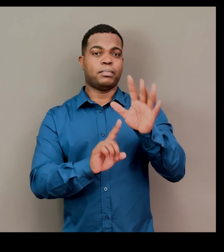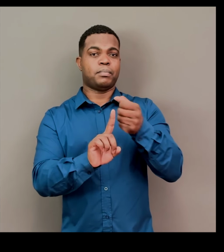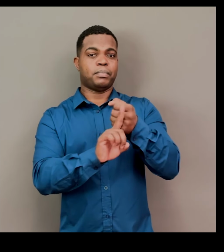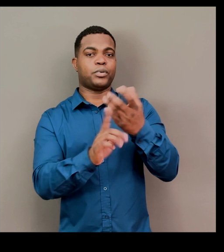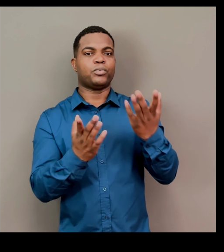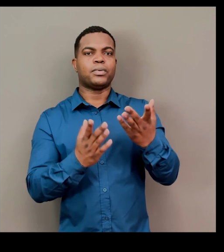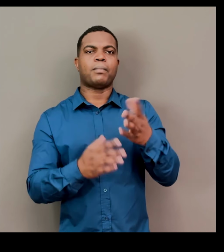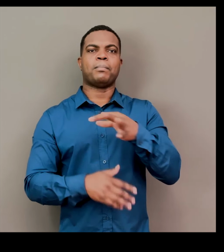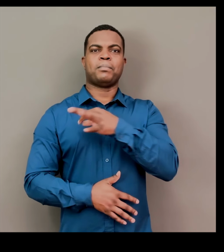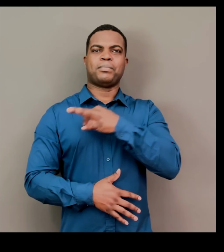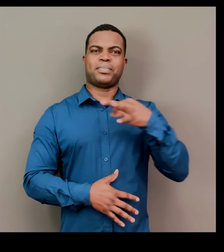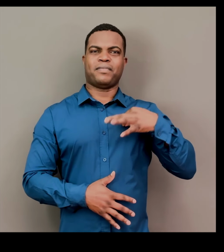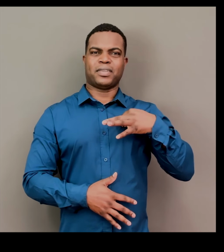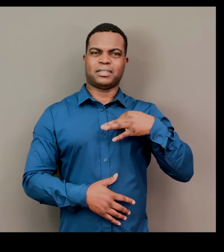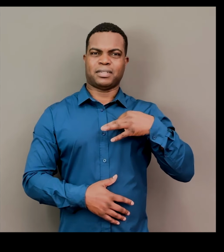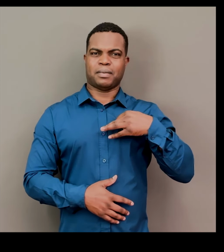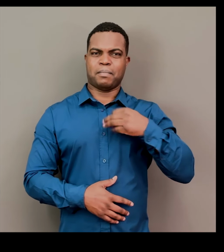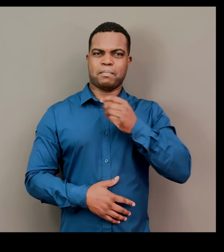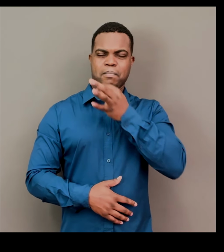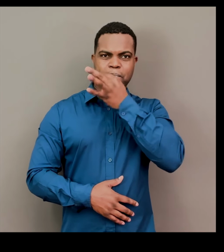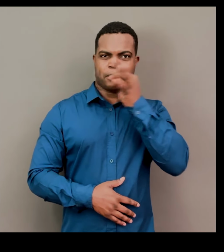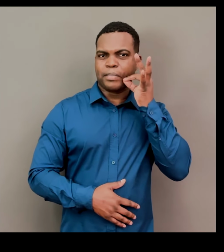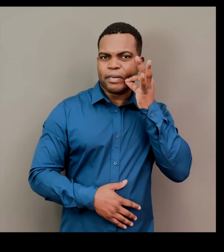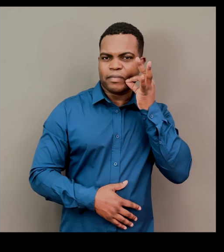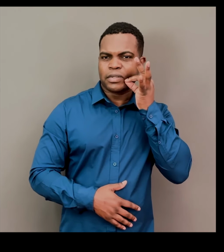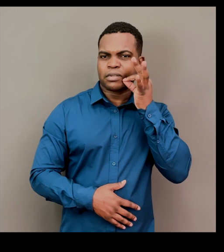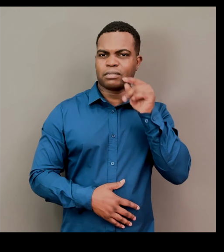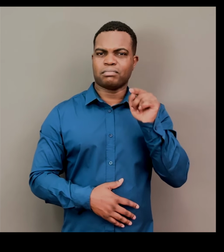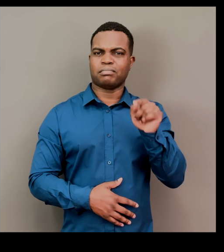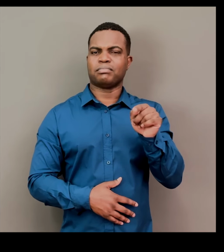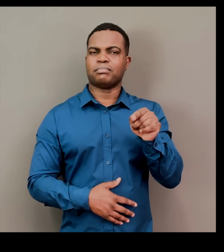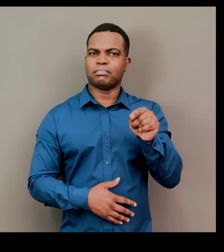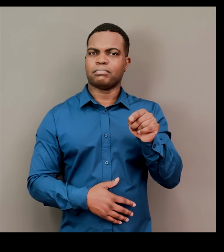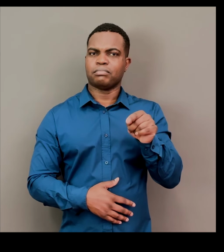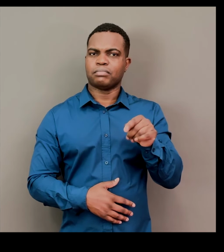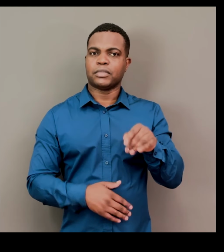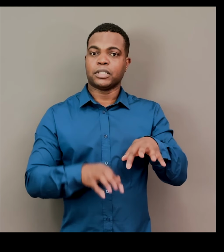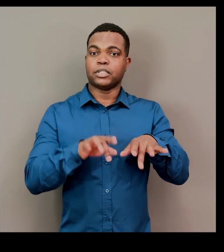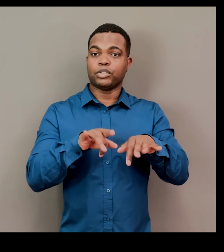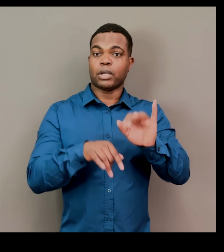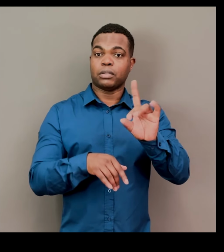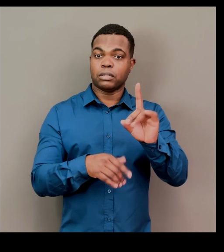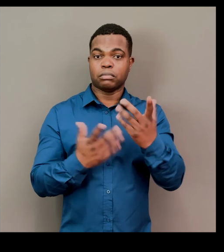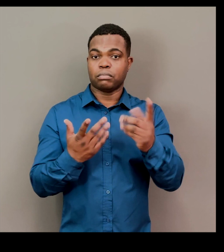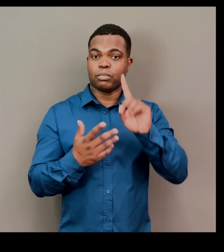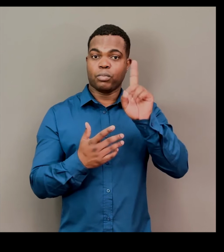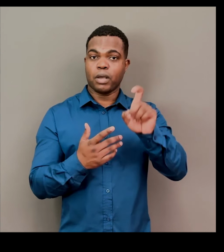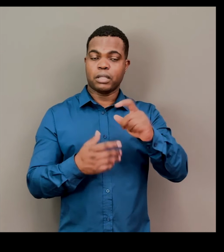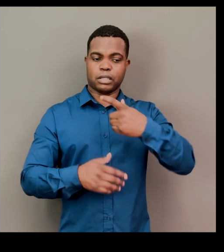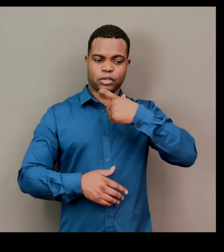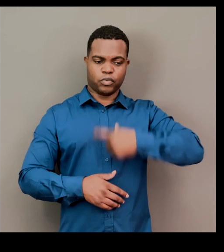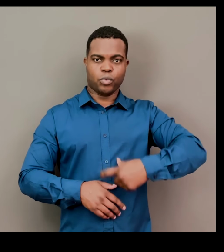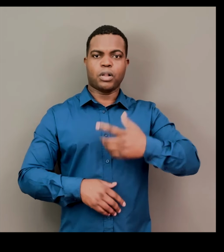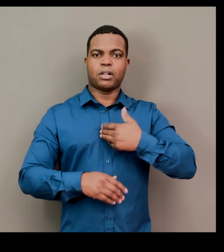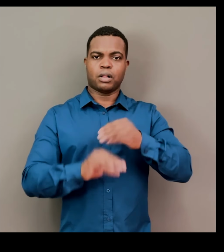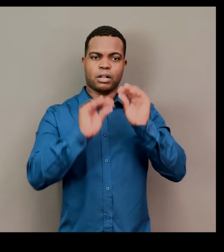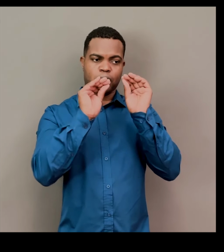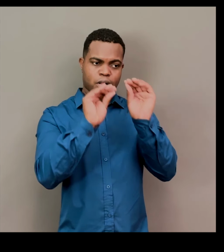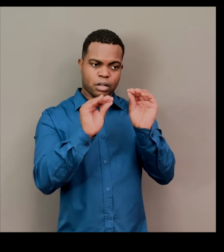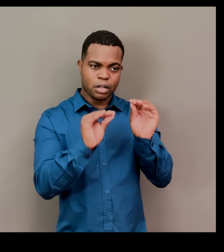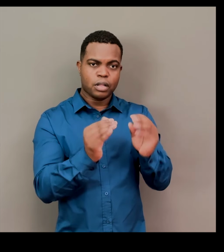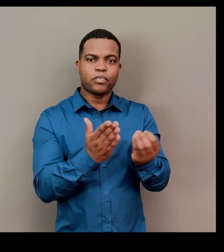significant impacts is on privacy. Digital identities can be used to track an individual's